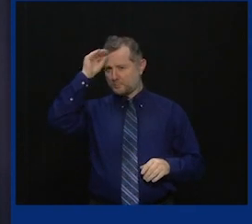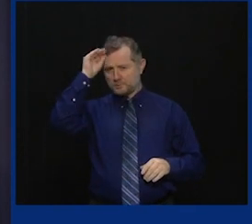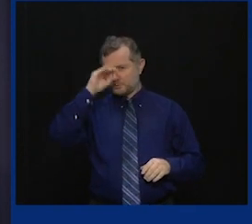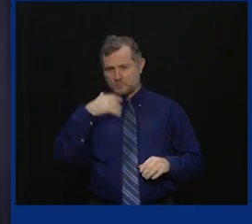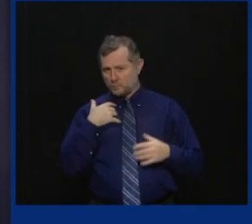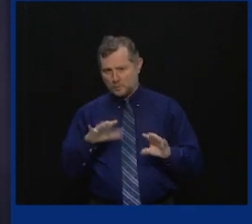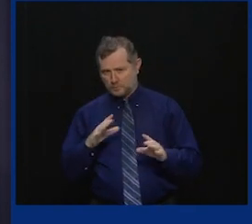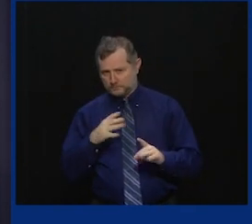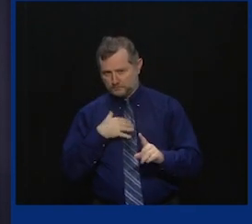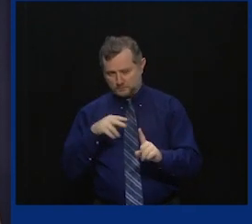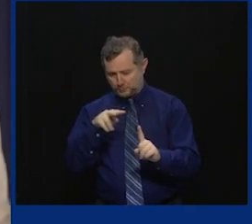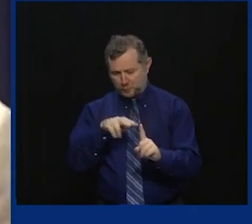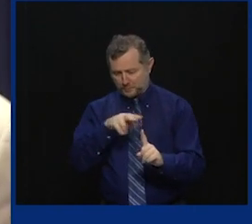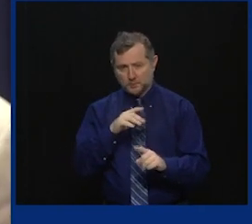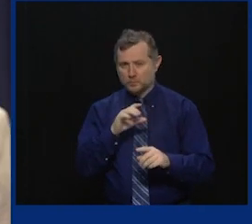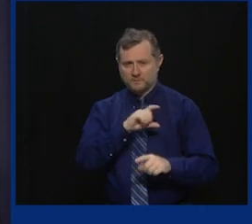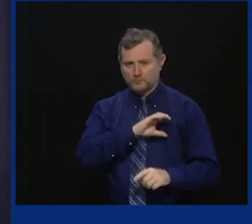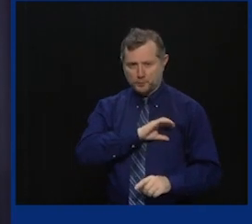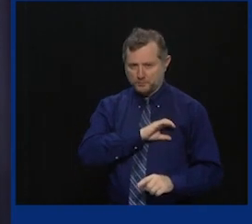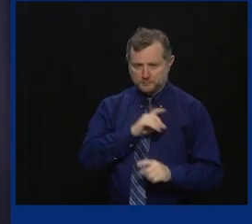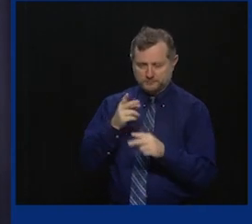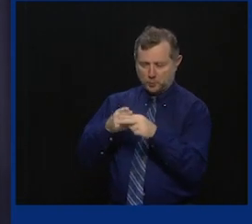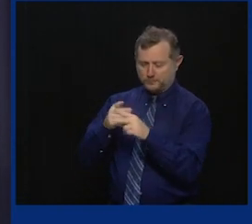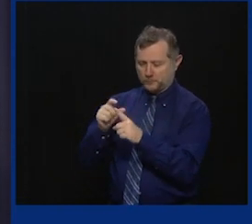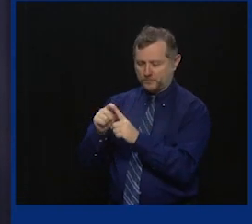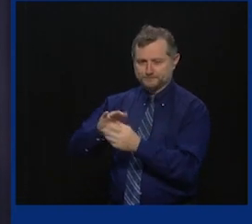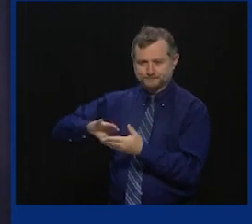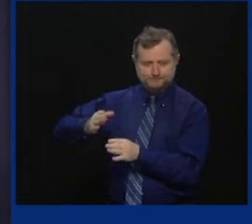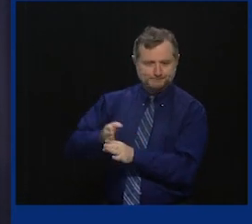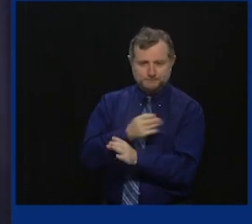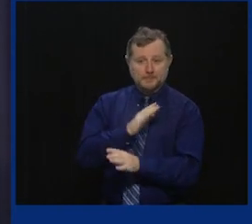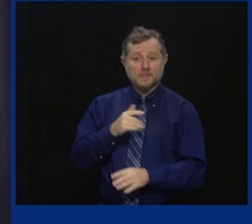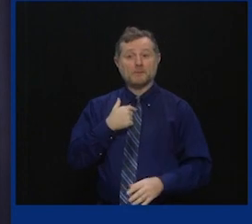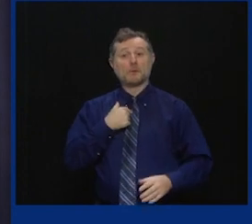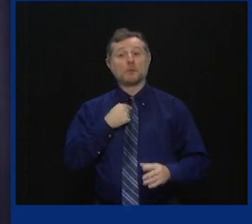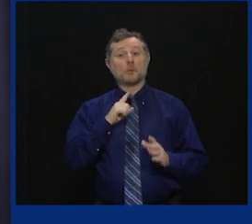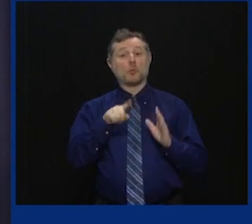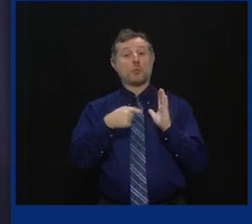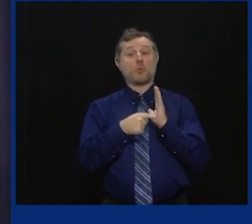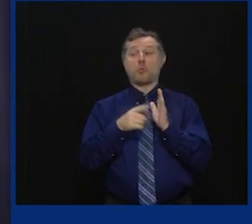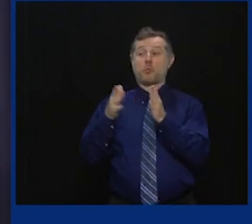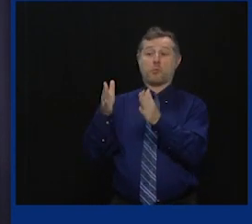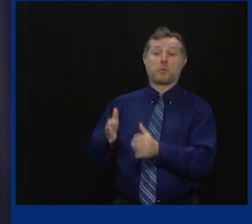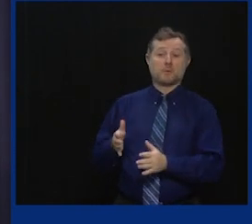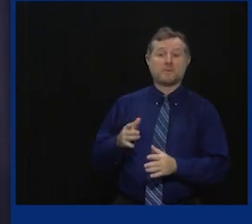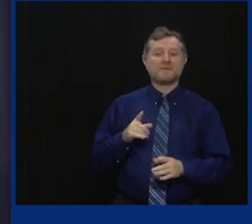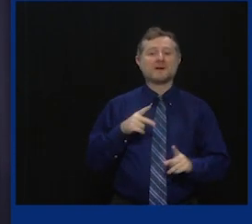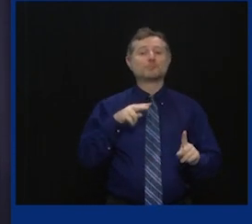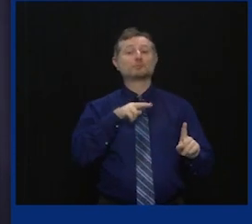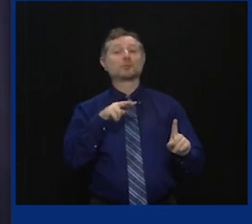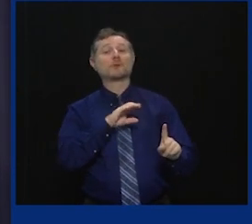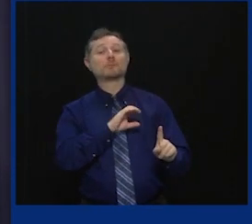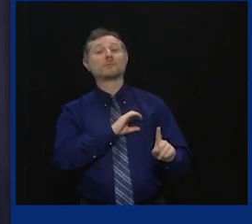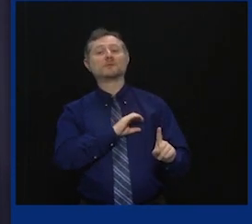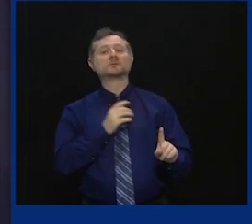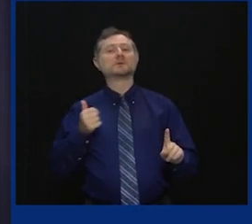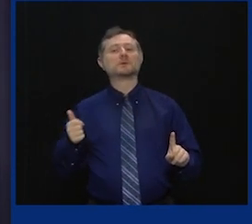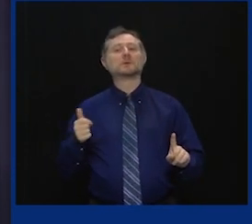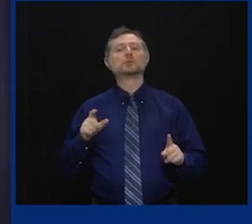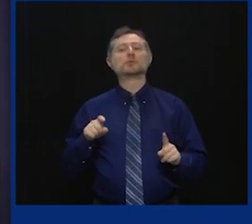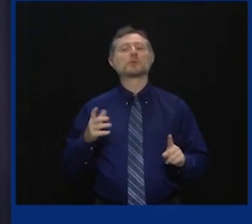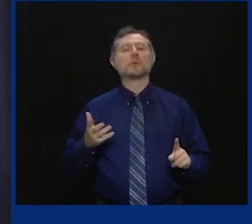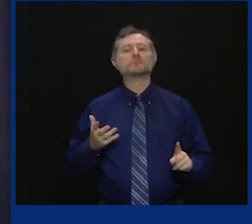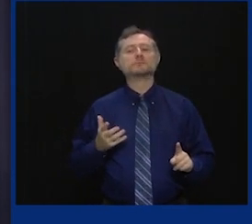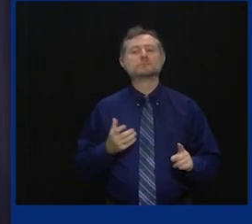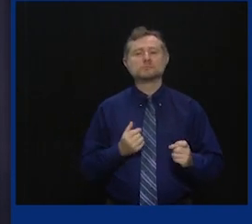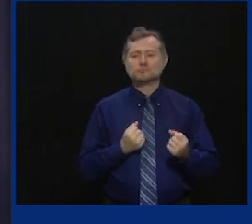that aside for a second. I think the role of the parole officer should be rehabilitation, support